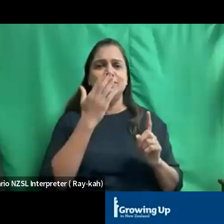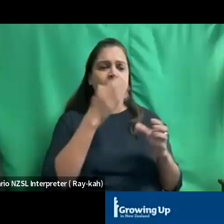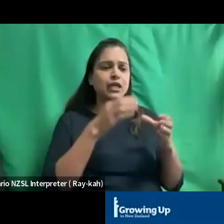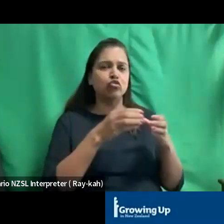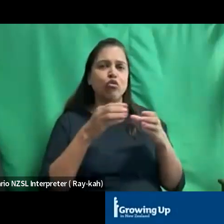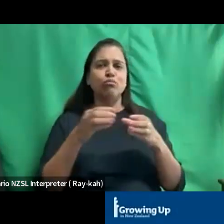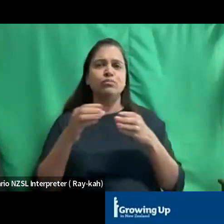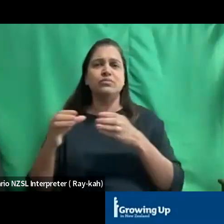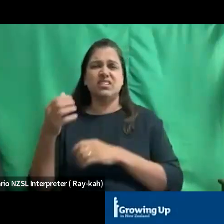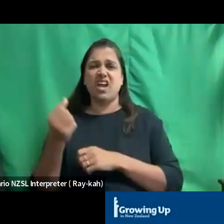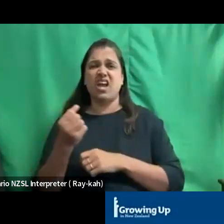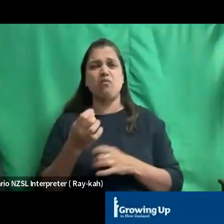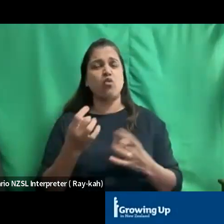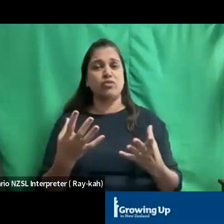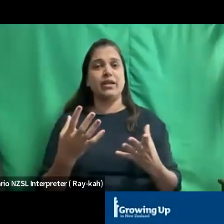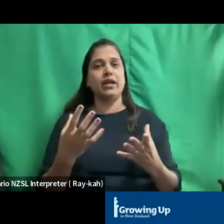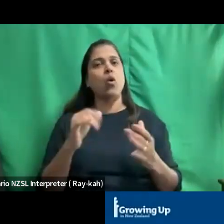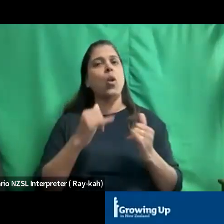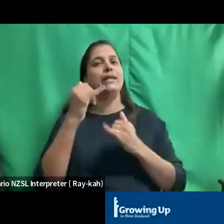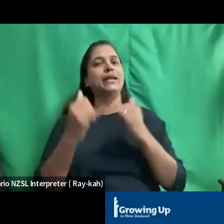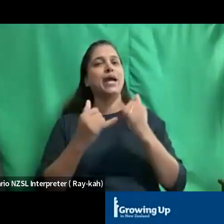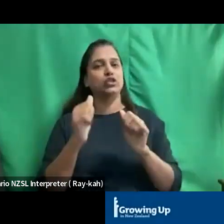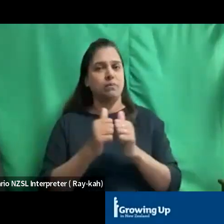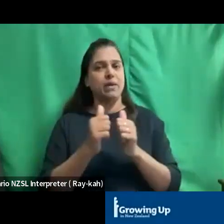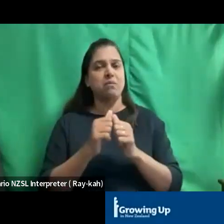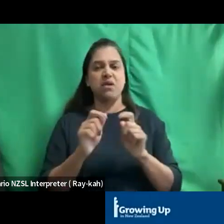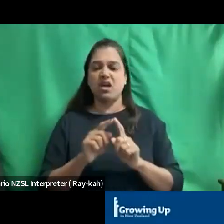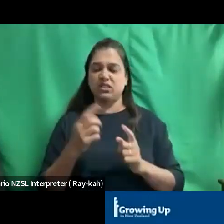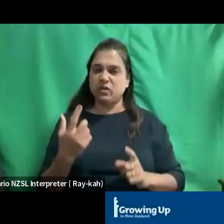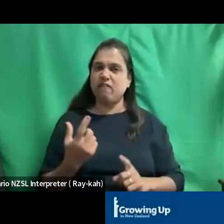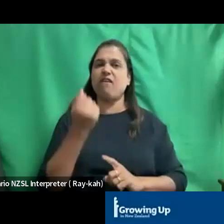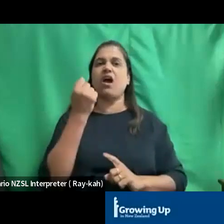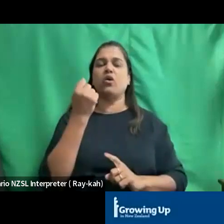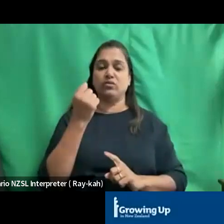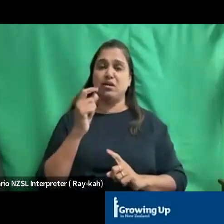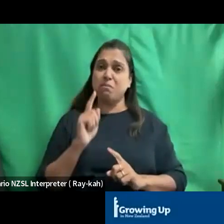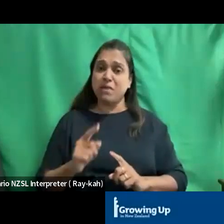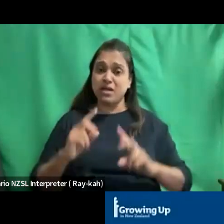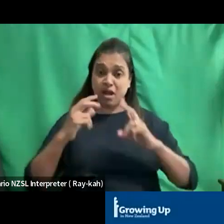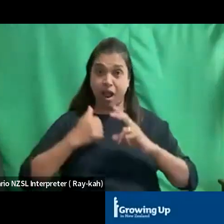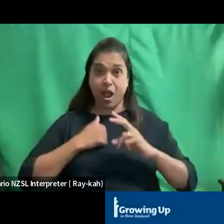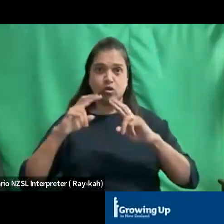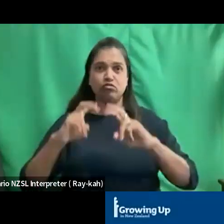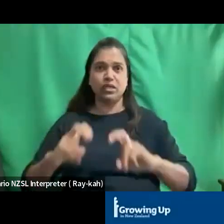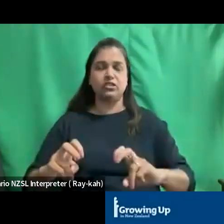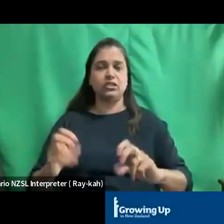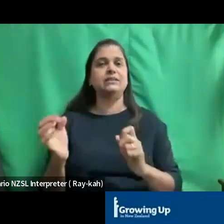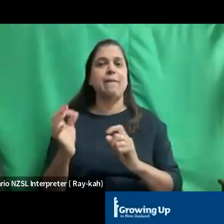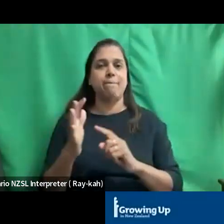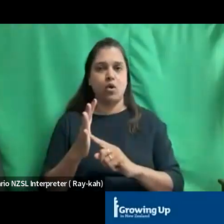But that's not at all to say that the research isn't important. It's actually incredibly important for us in policy to